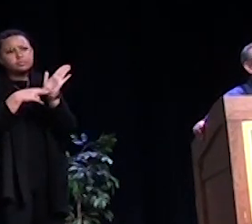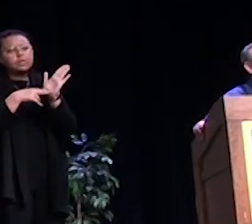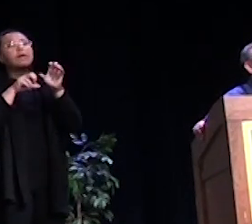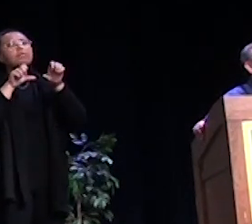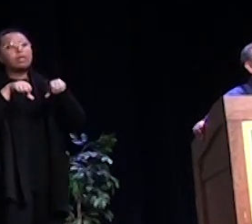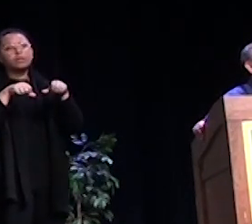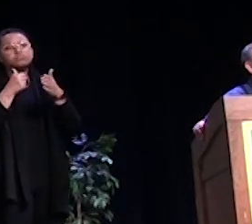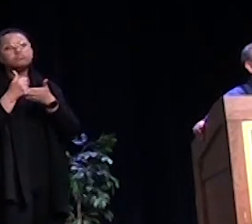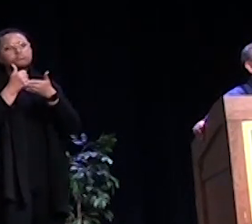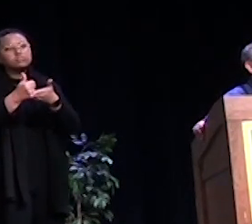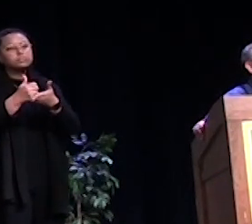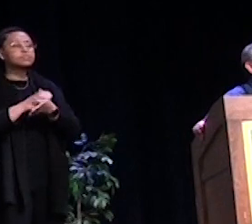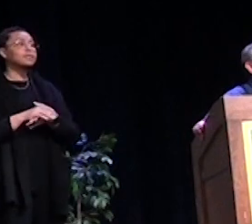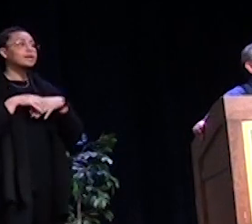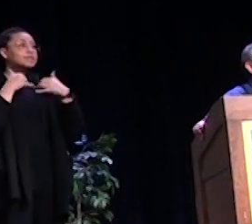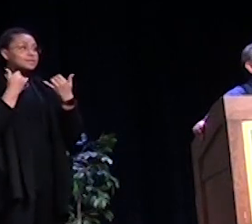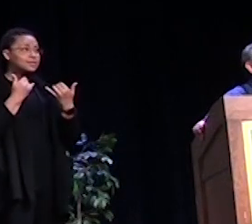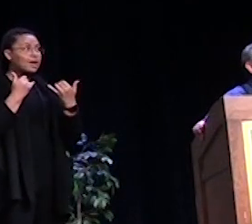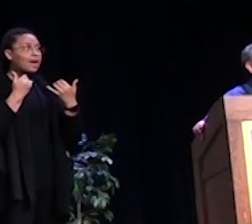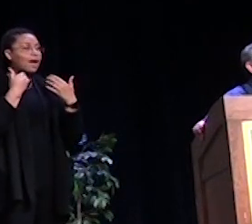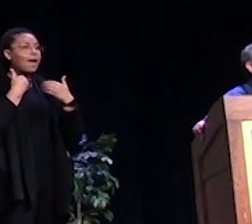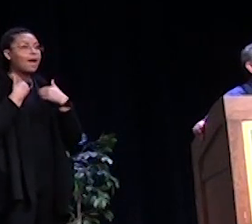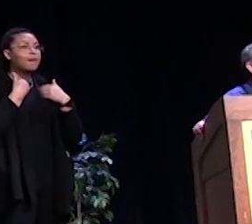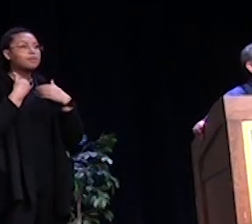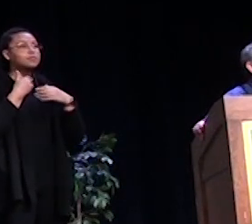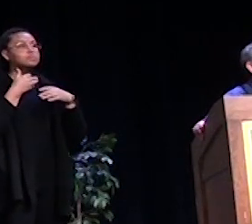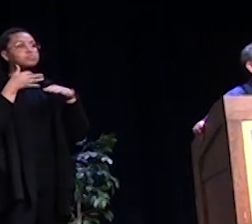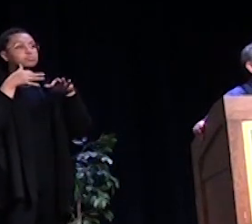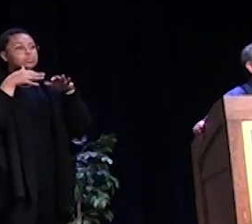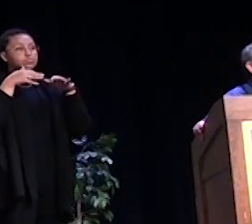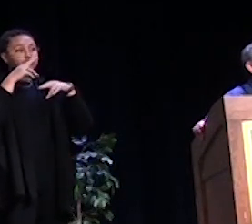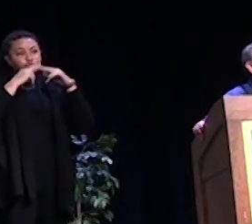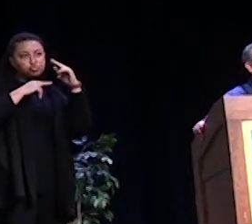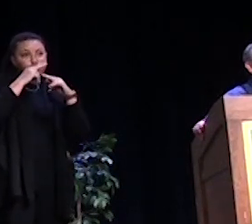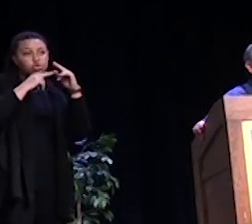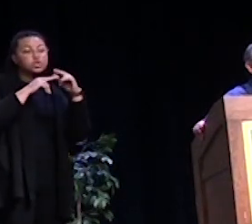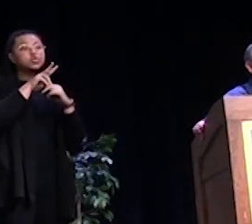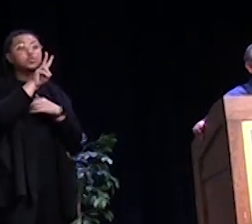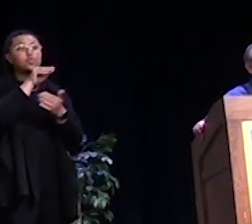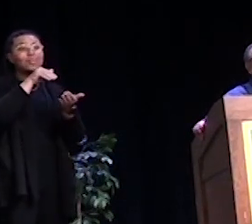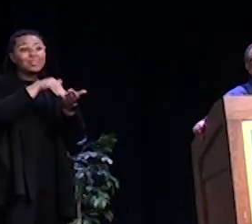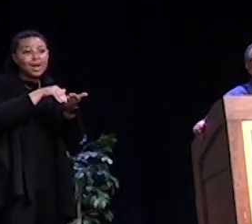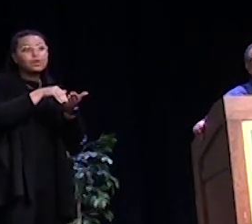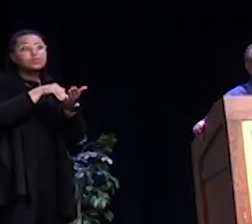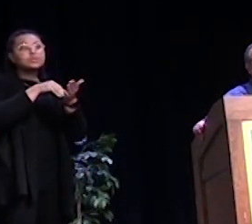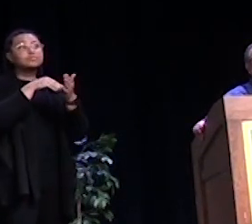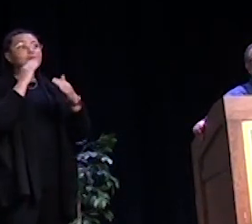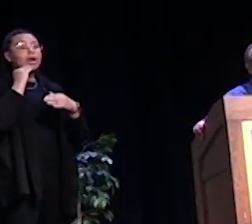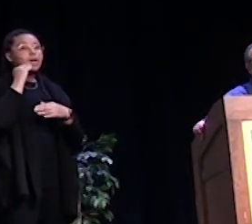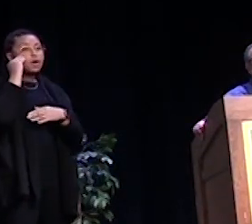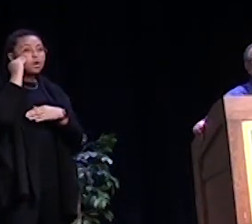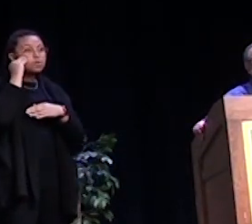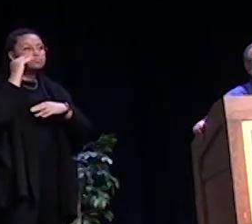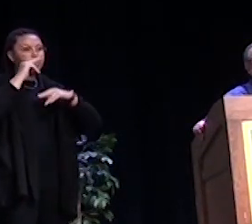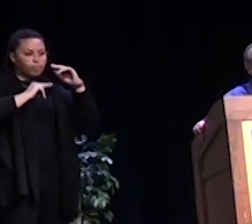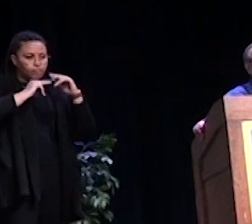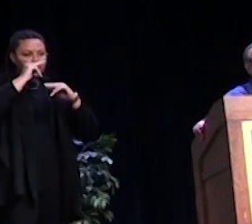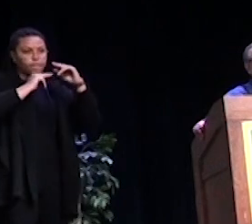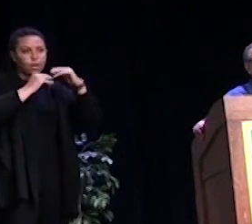well. Today, we have under construction about 2,000 units of public housing and affordable